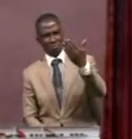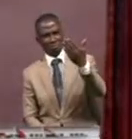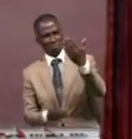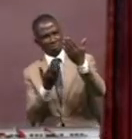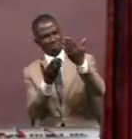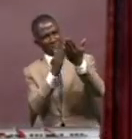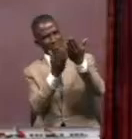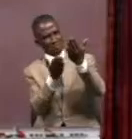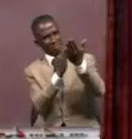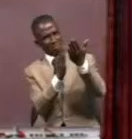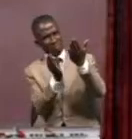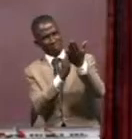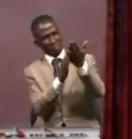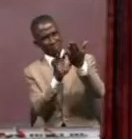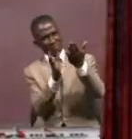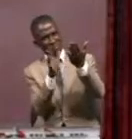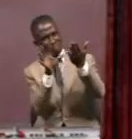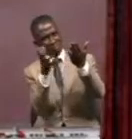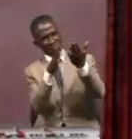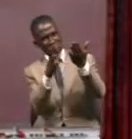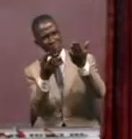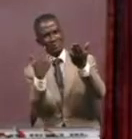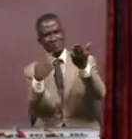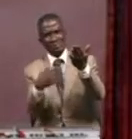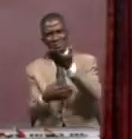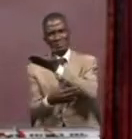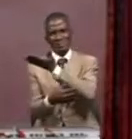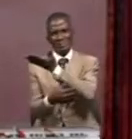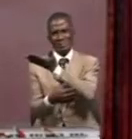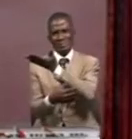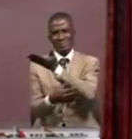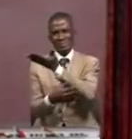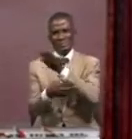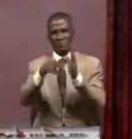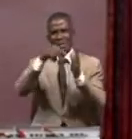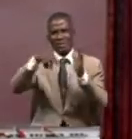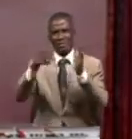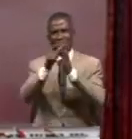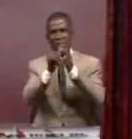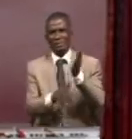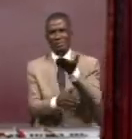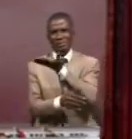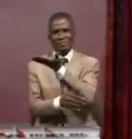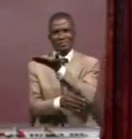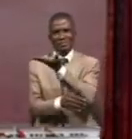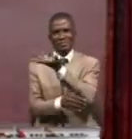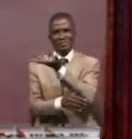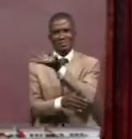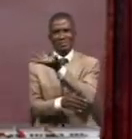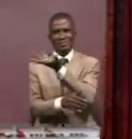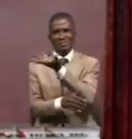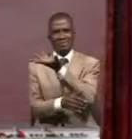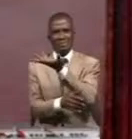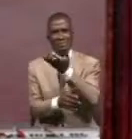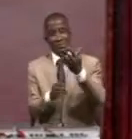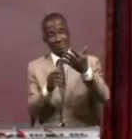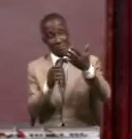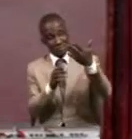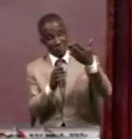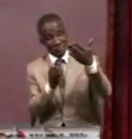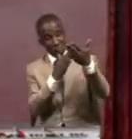I was only teasing. It's 6:40 Something p.m. different from what we are speaking to. no, my Lord, we do not.